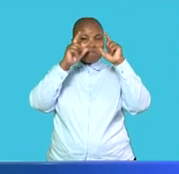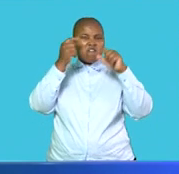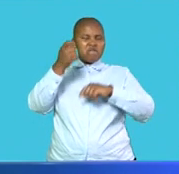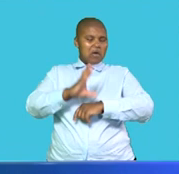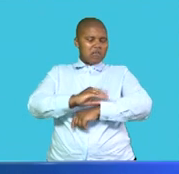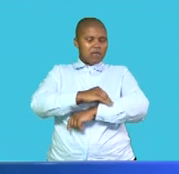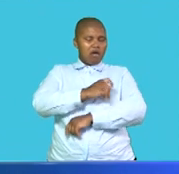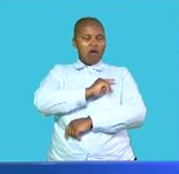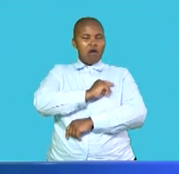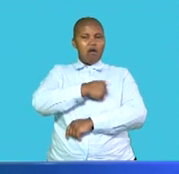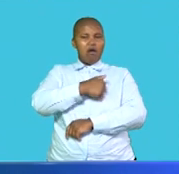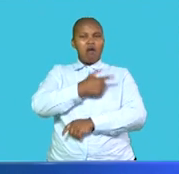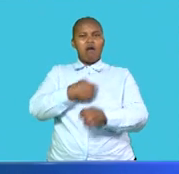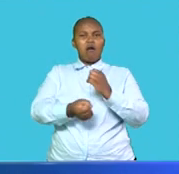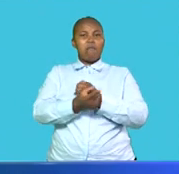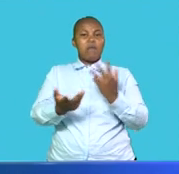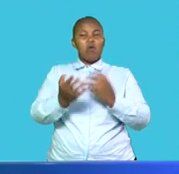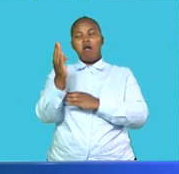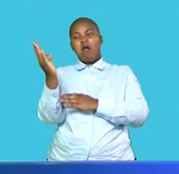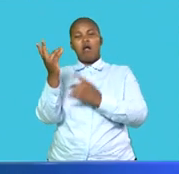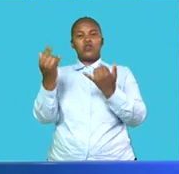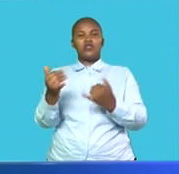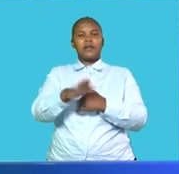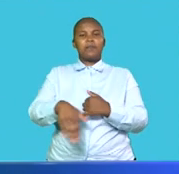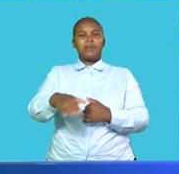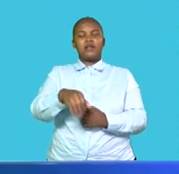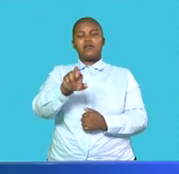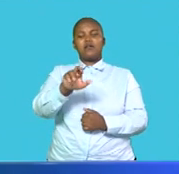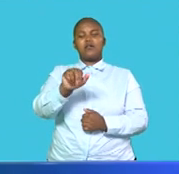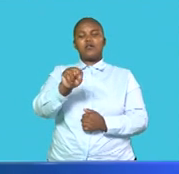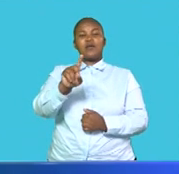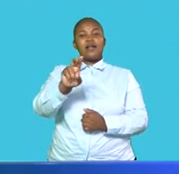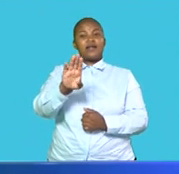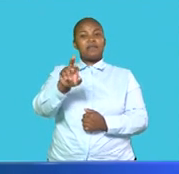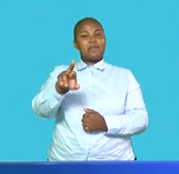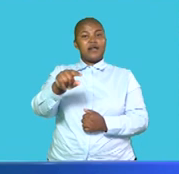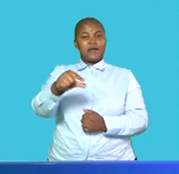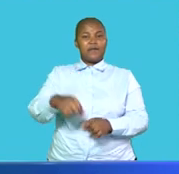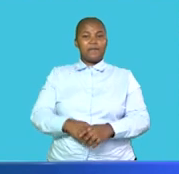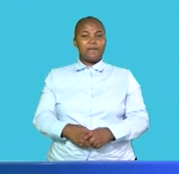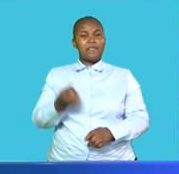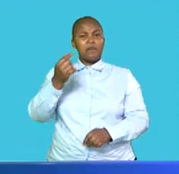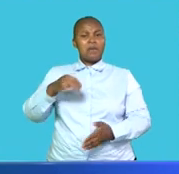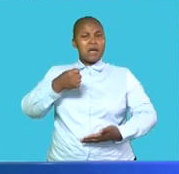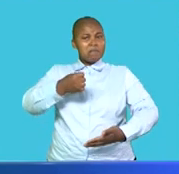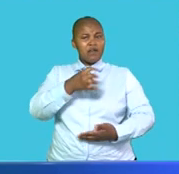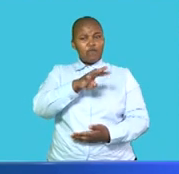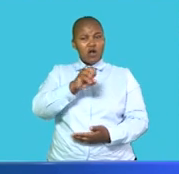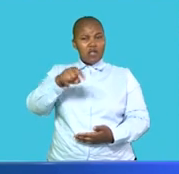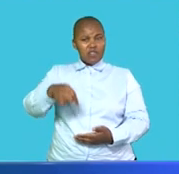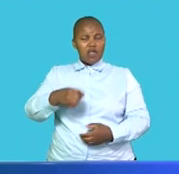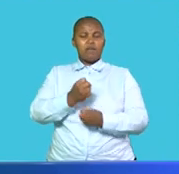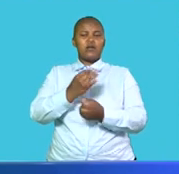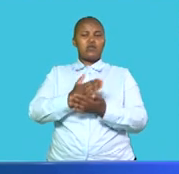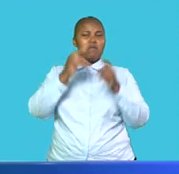obubanjelwe eRandberg namhlanje ngesikhathi zantambama. Ngokusho kwezikhulu zePinkDrive, le mali izosetshenziselwa ekutheni kuthengwe umshini